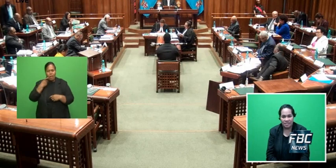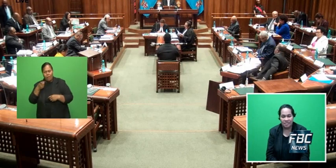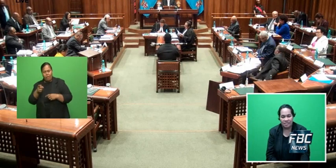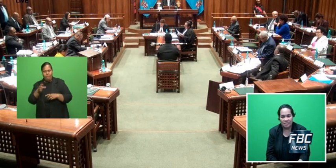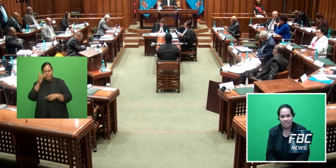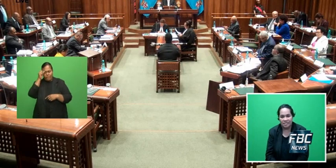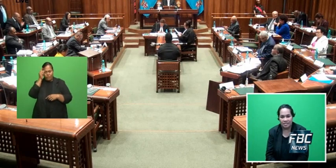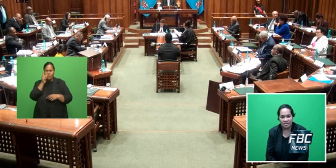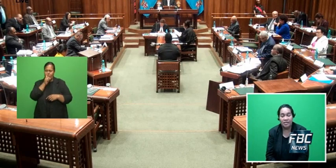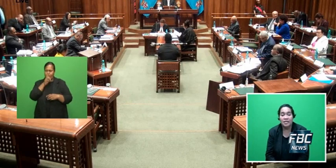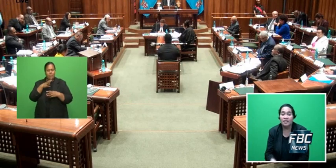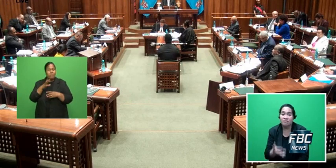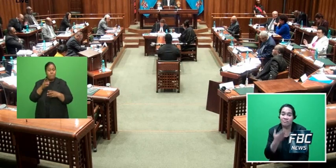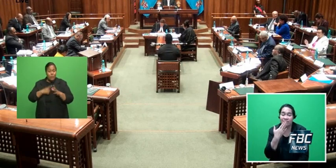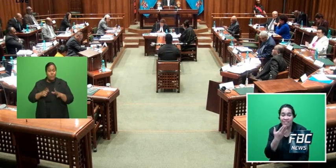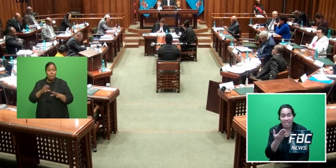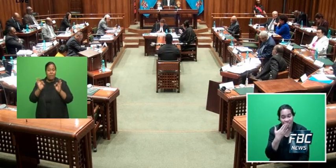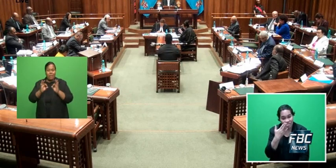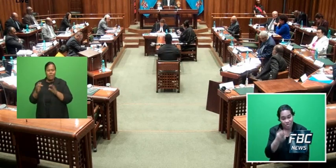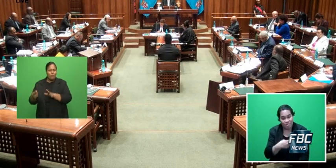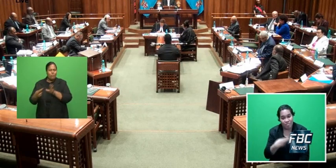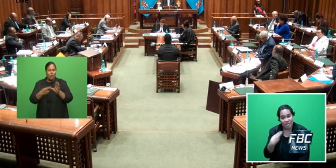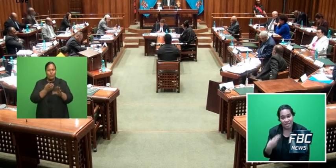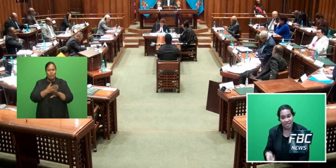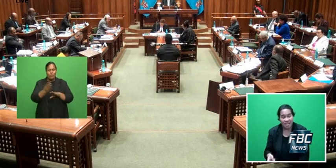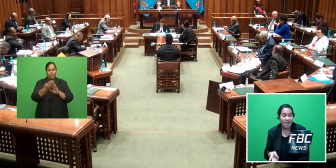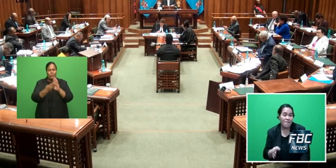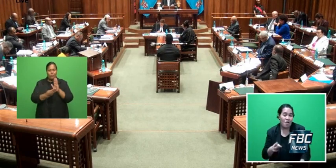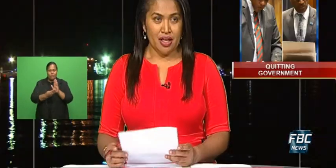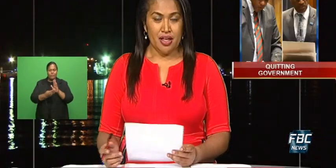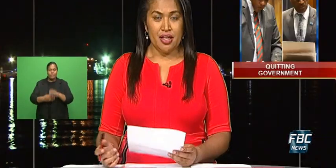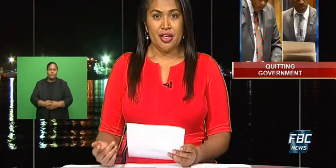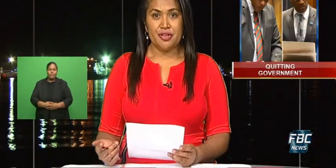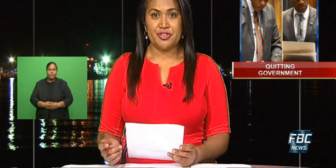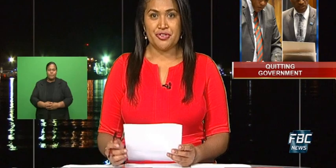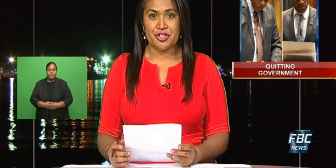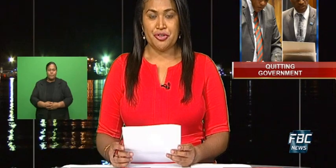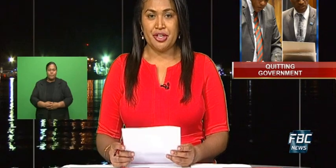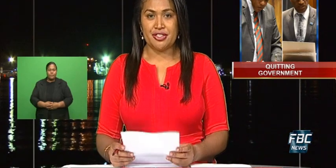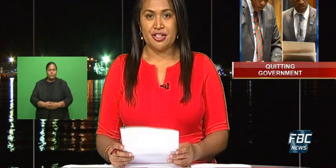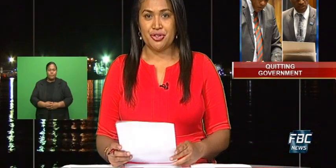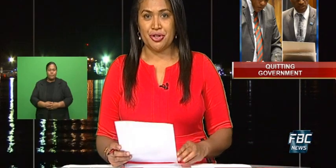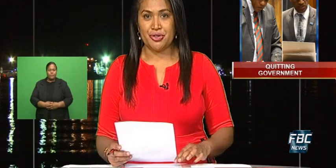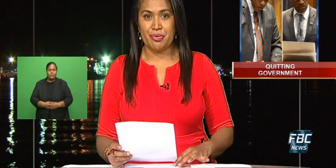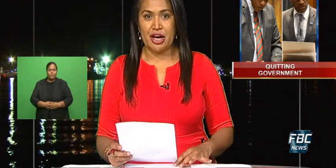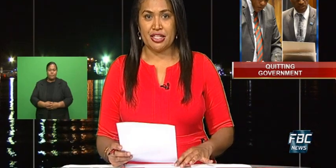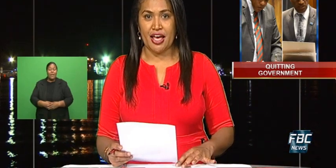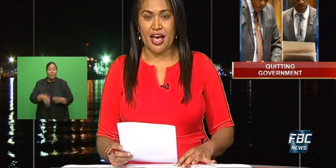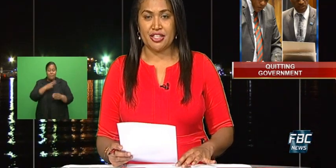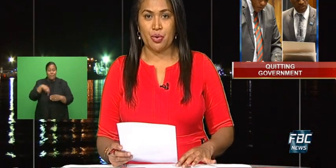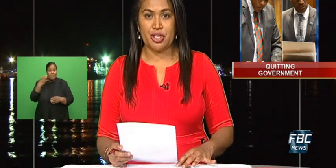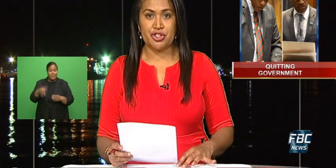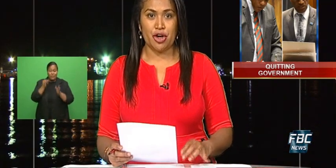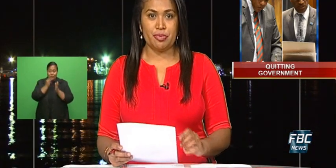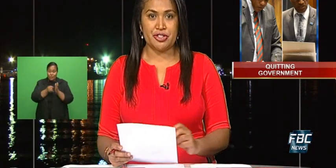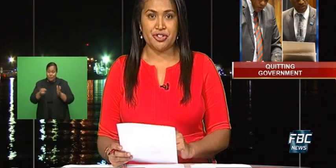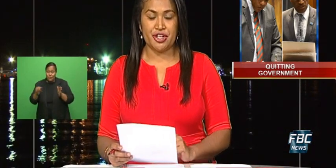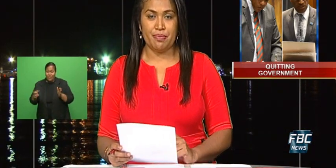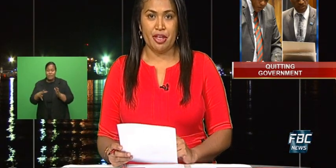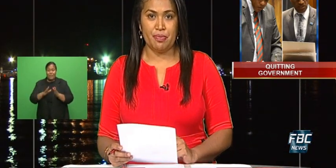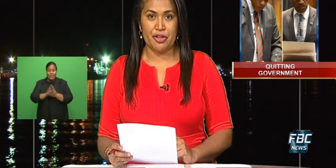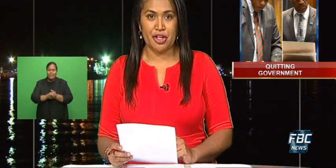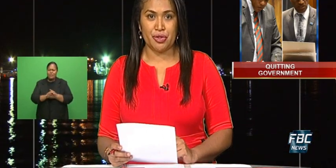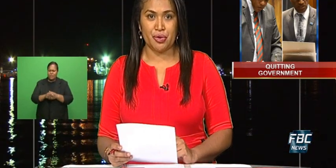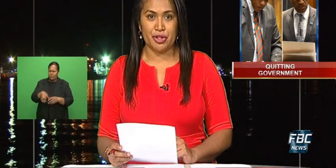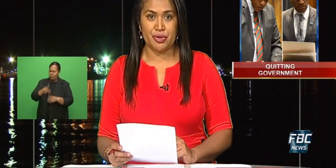response to the new budget. Ritika Pratap, FBC News. Infrastructure Minister Choneo Sumate has questioned opposition